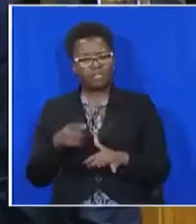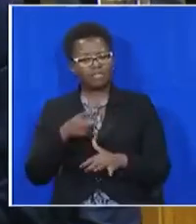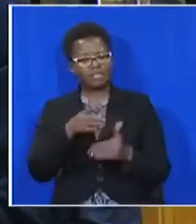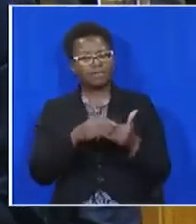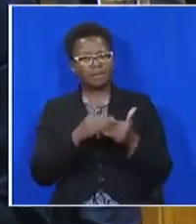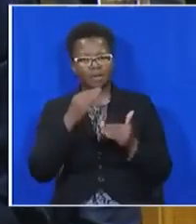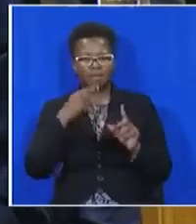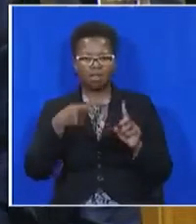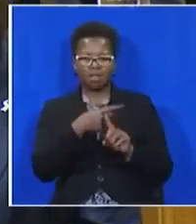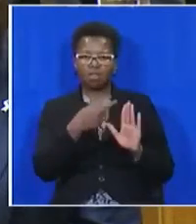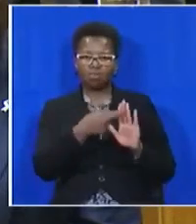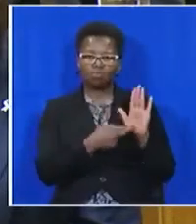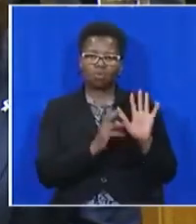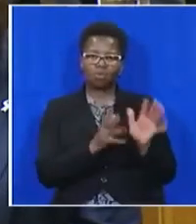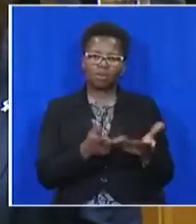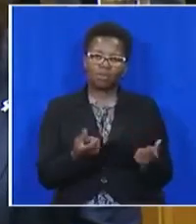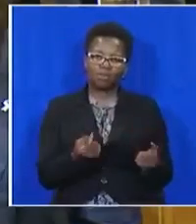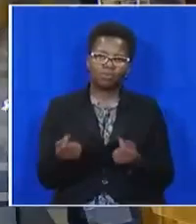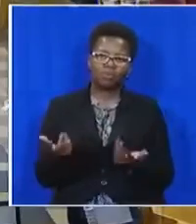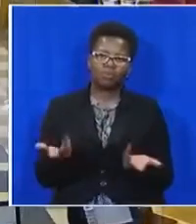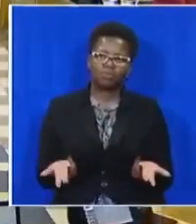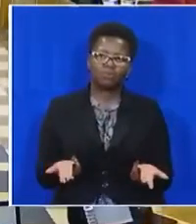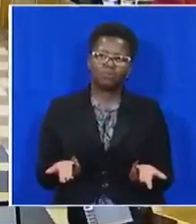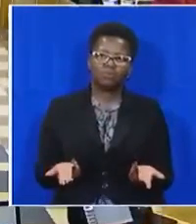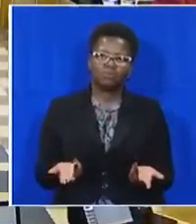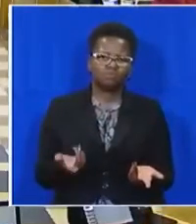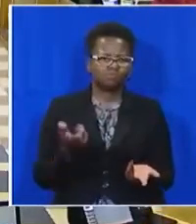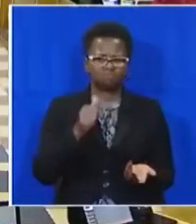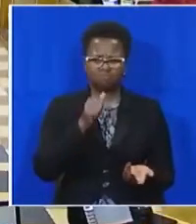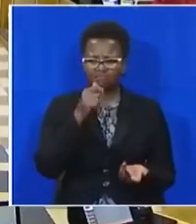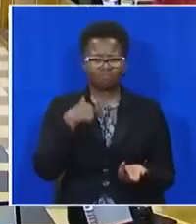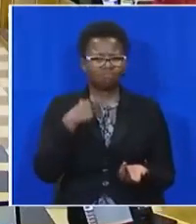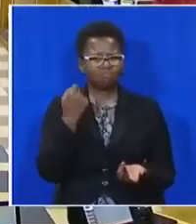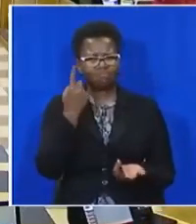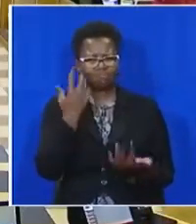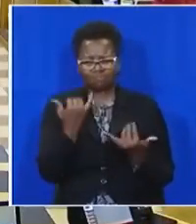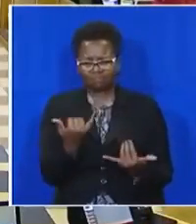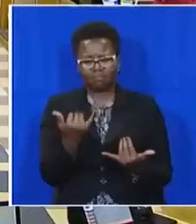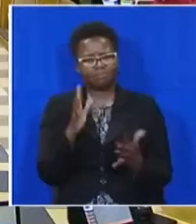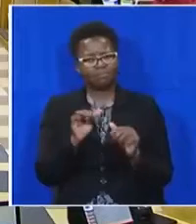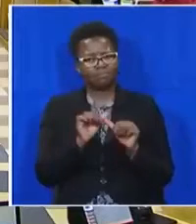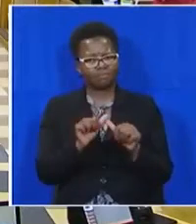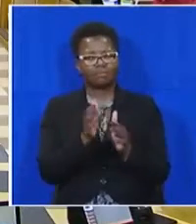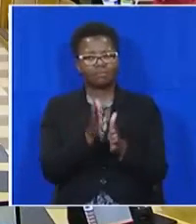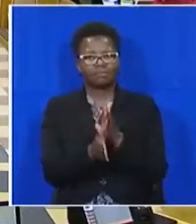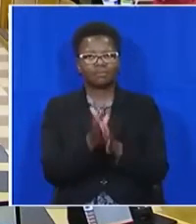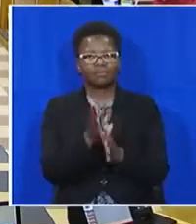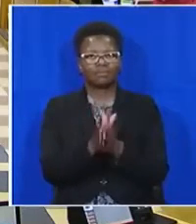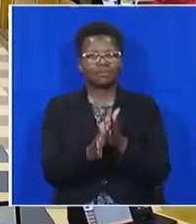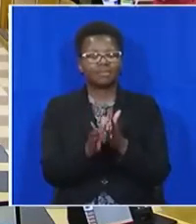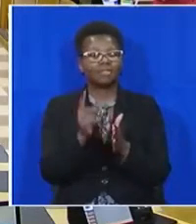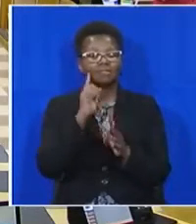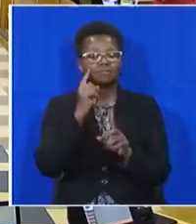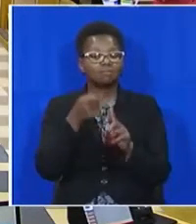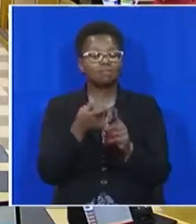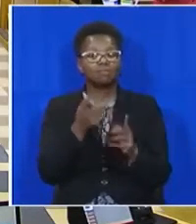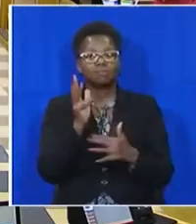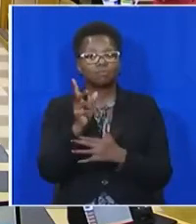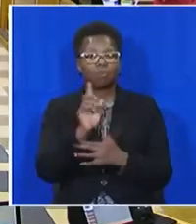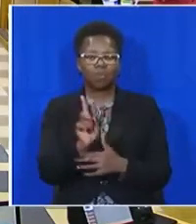the rule of anticipation. I haven't heard him yet paying condolences. He must now connect what he said with what he intends saying in his